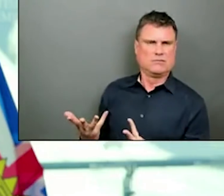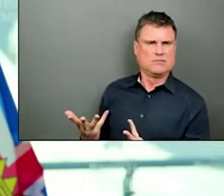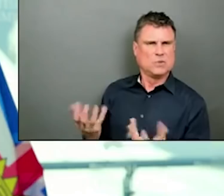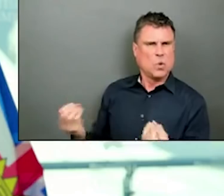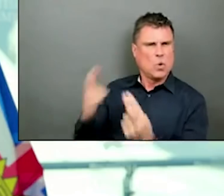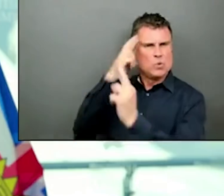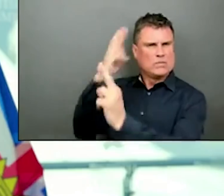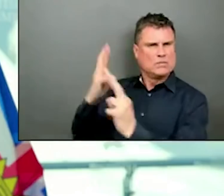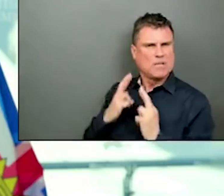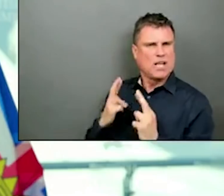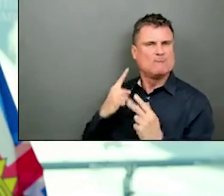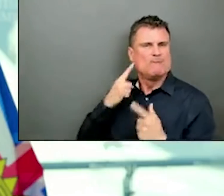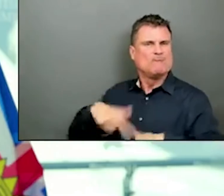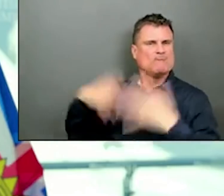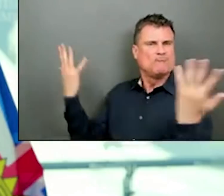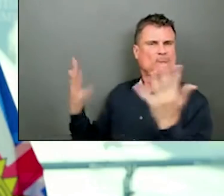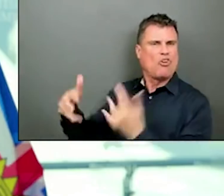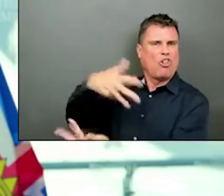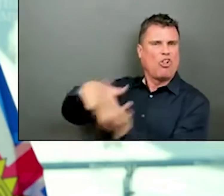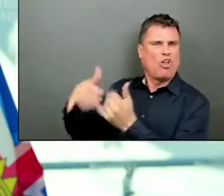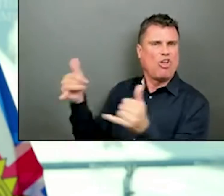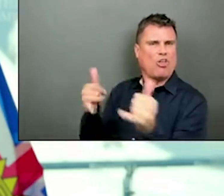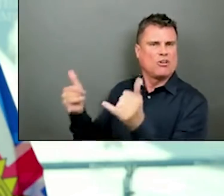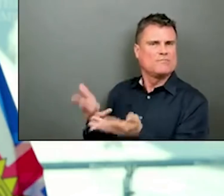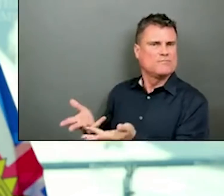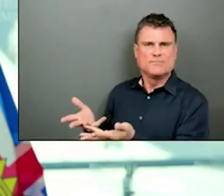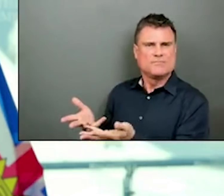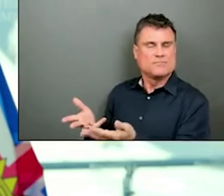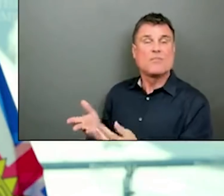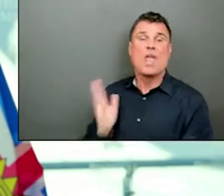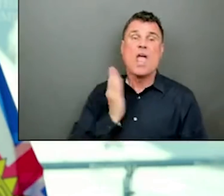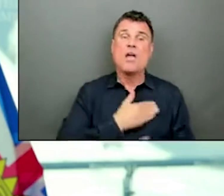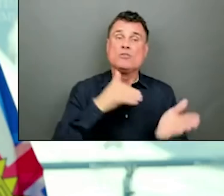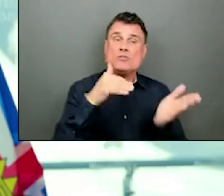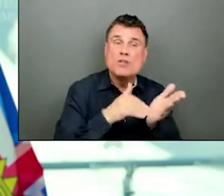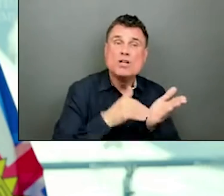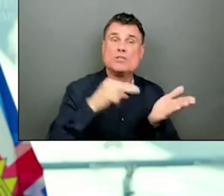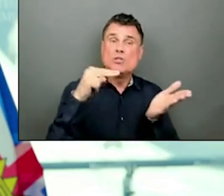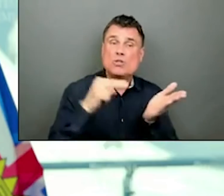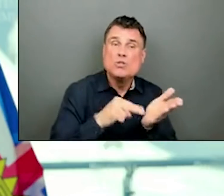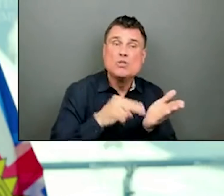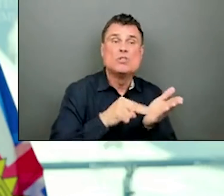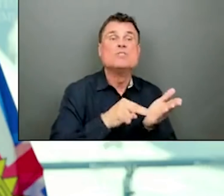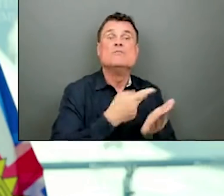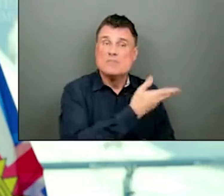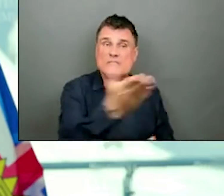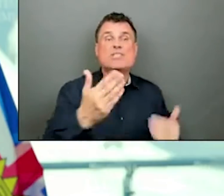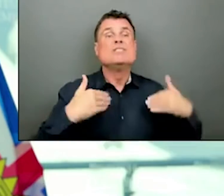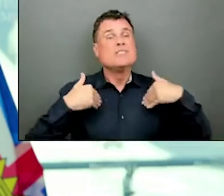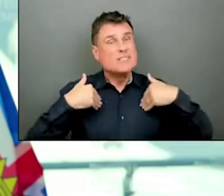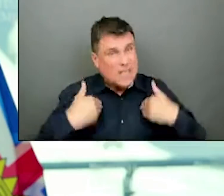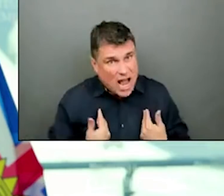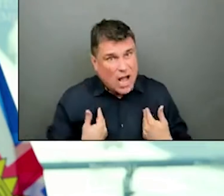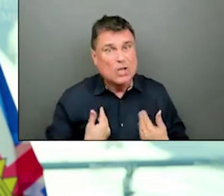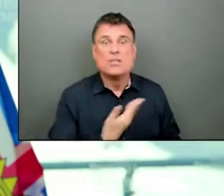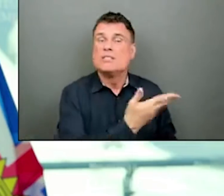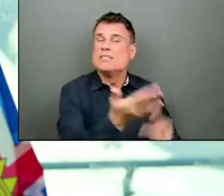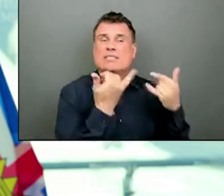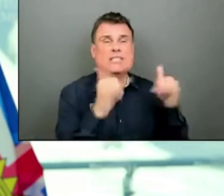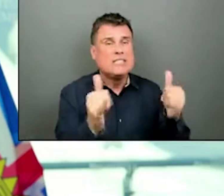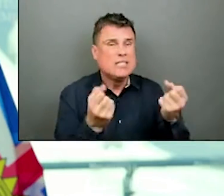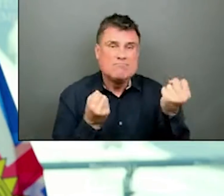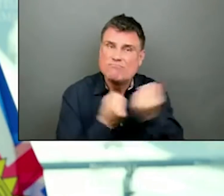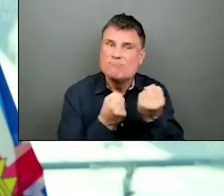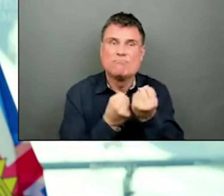Despite the fatigue of our amazing frontline health workers, they are here still to support us. And we need to